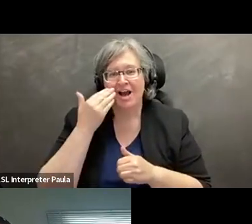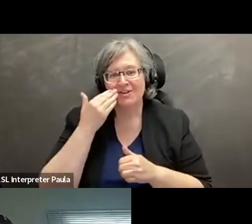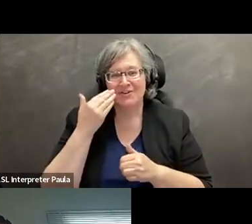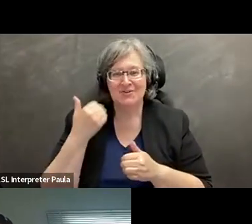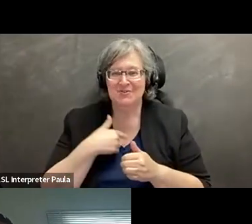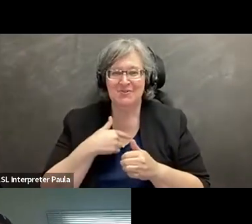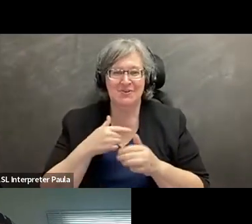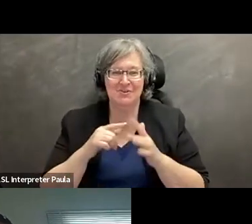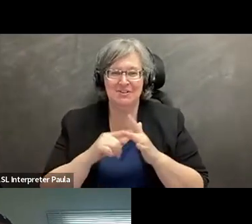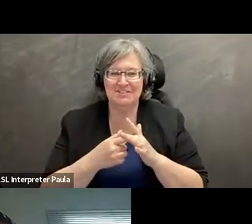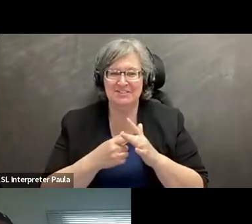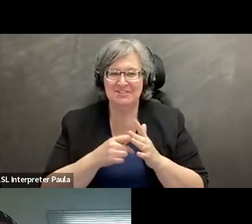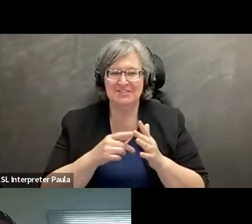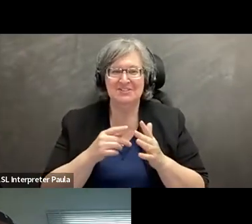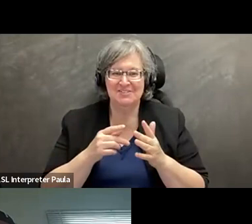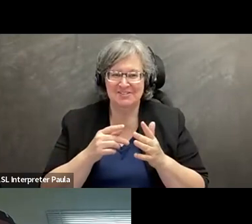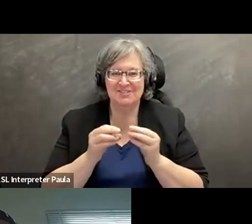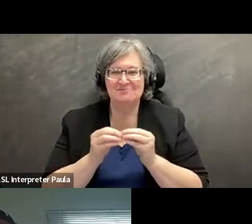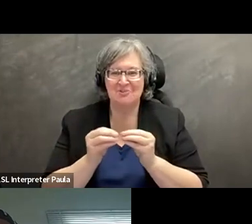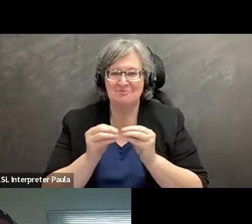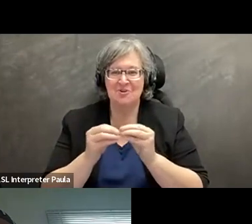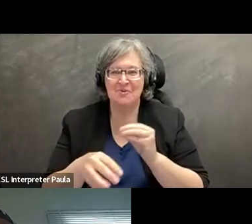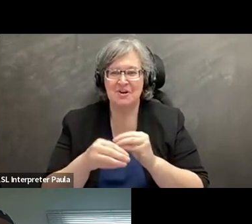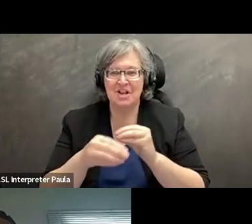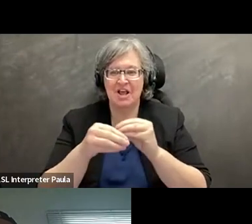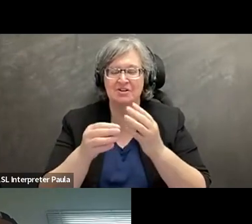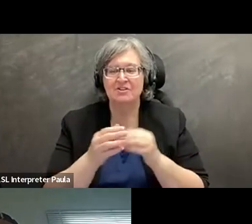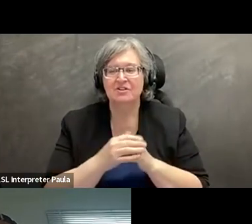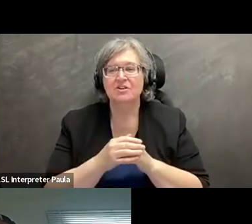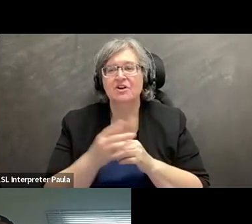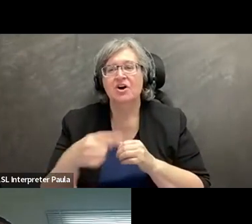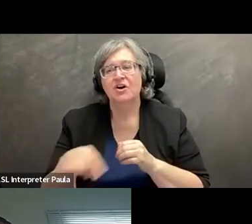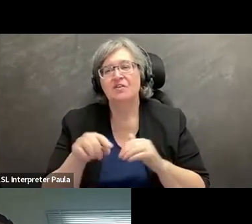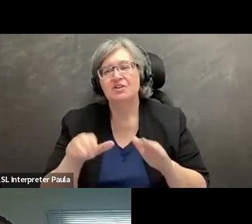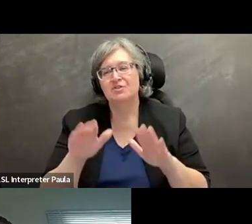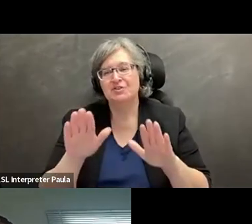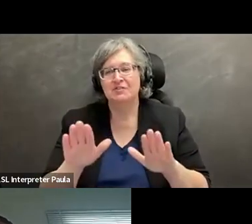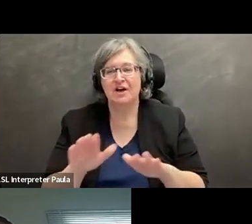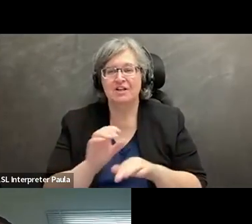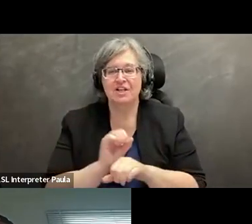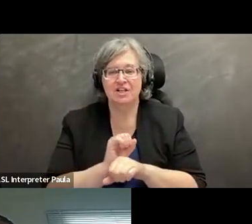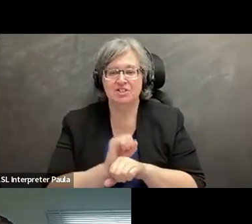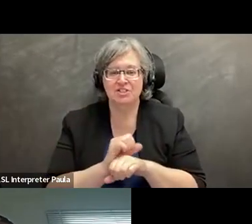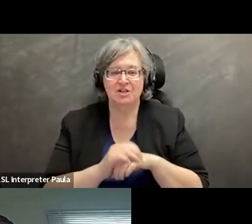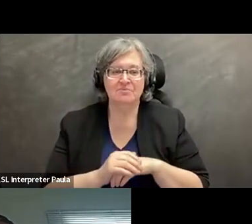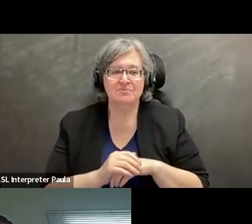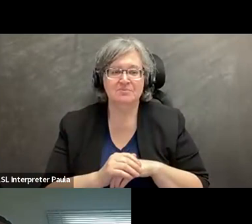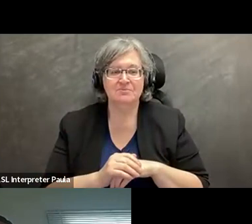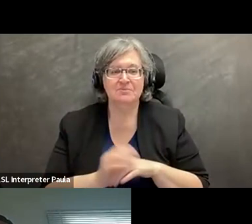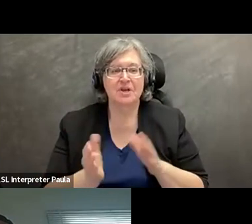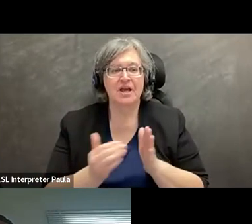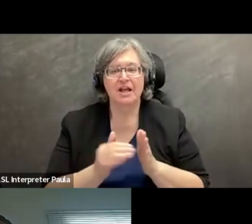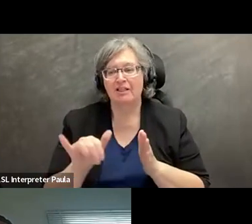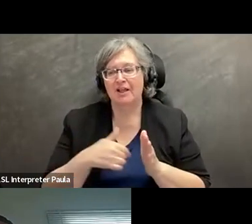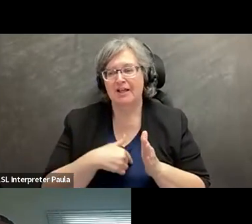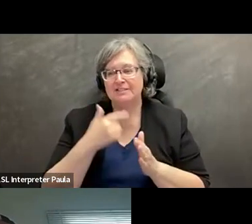went up the ladder, more and more would get added. You all did such a fantastic job. And again, like I